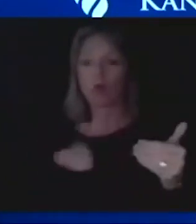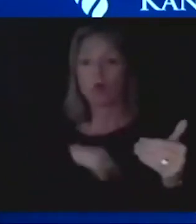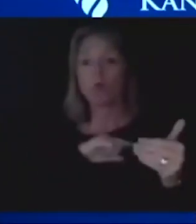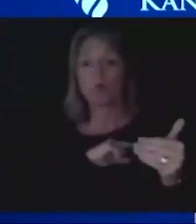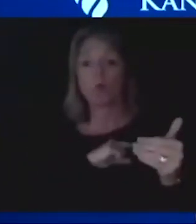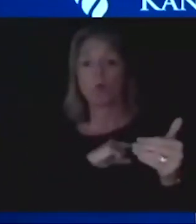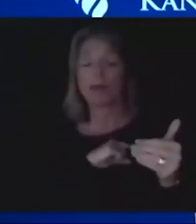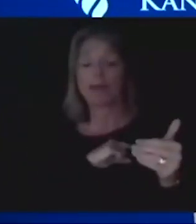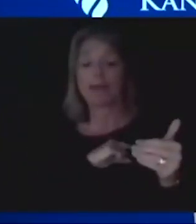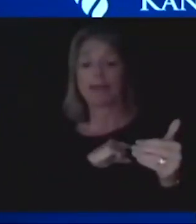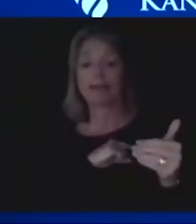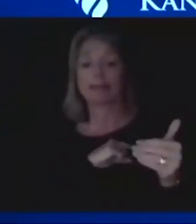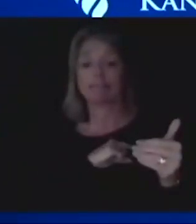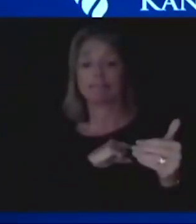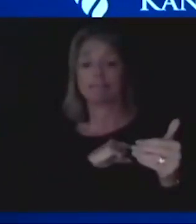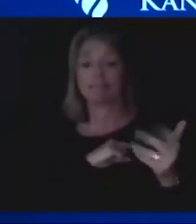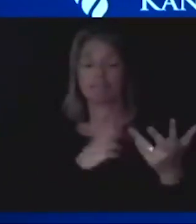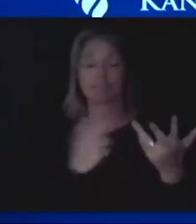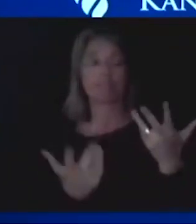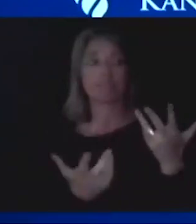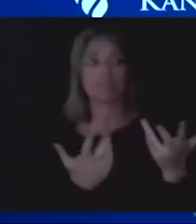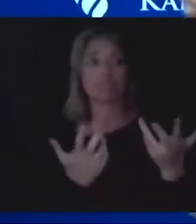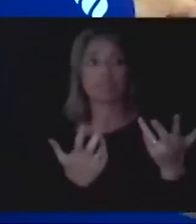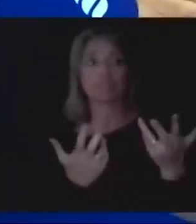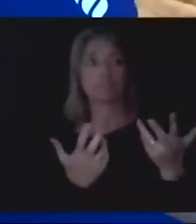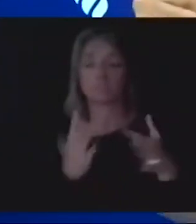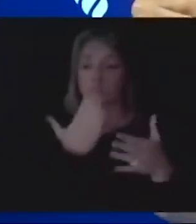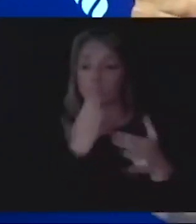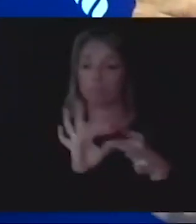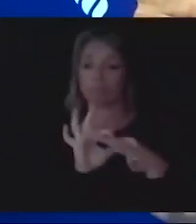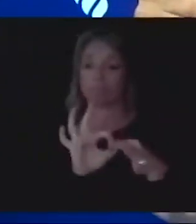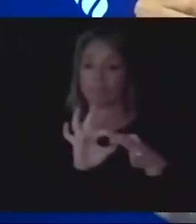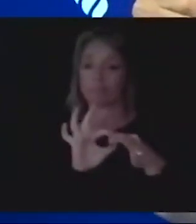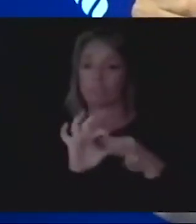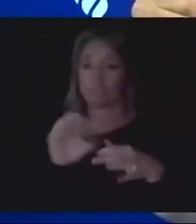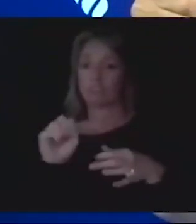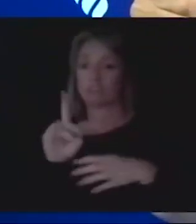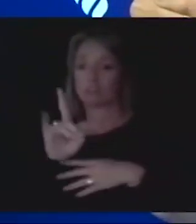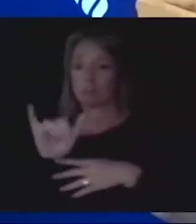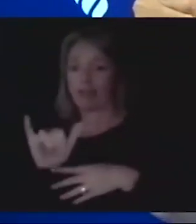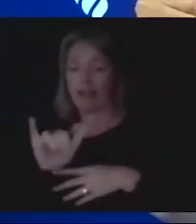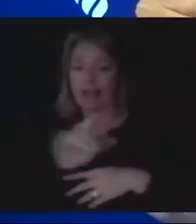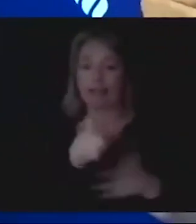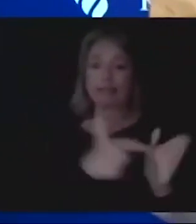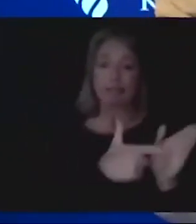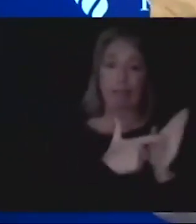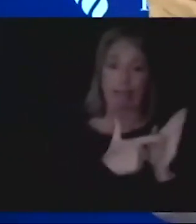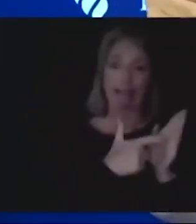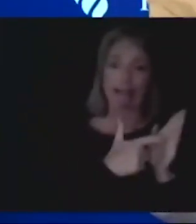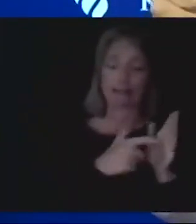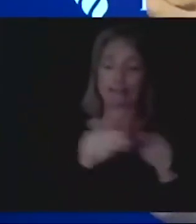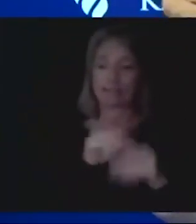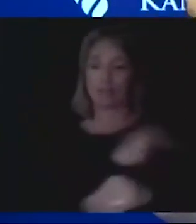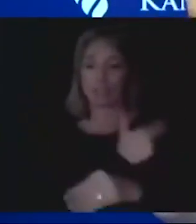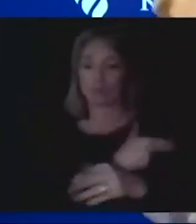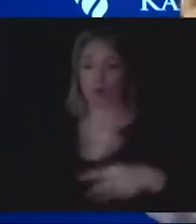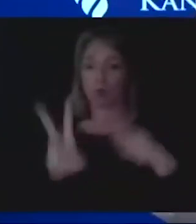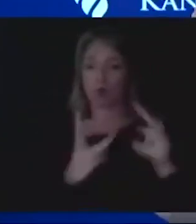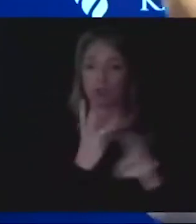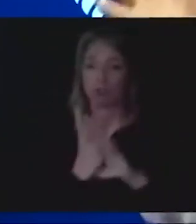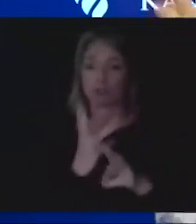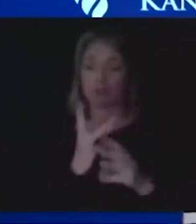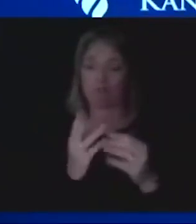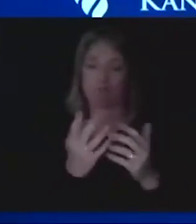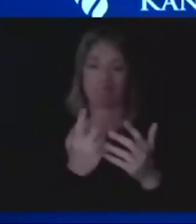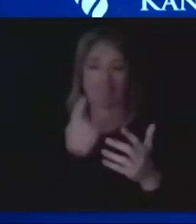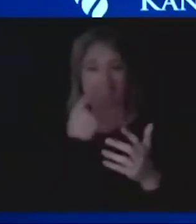tighter relationship between the supply and demand in hospital worlds over the